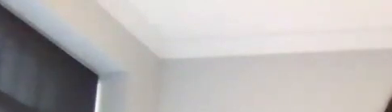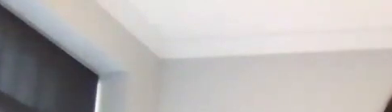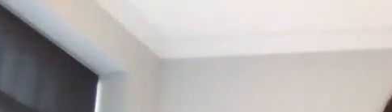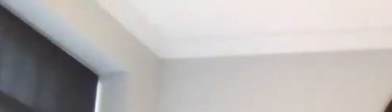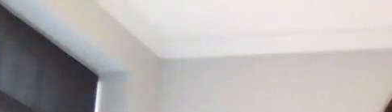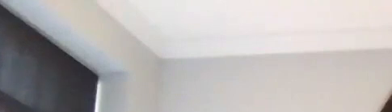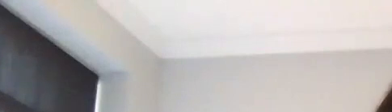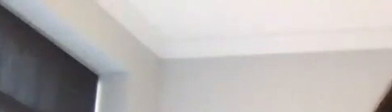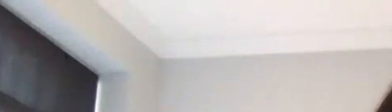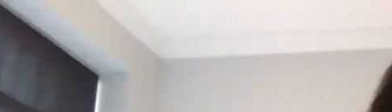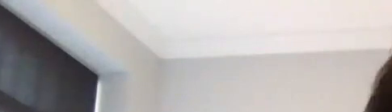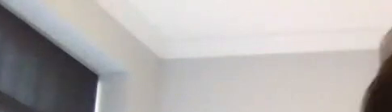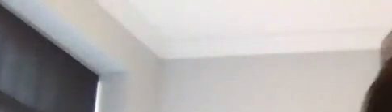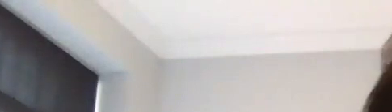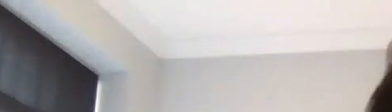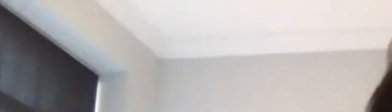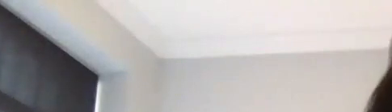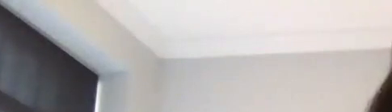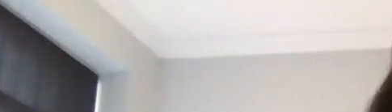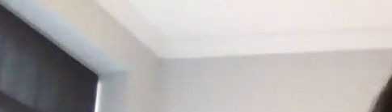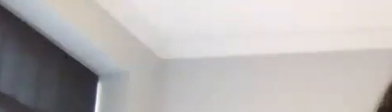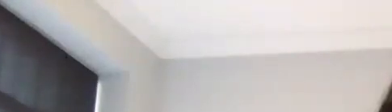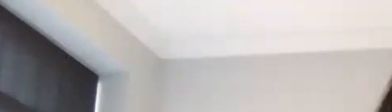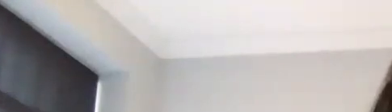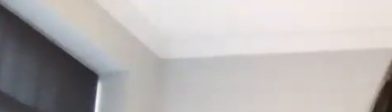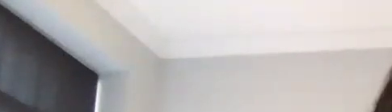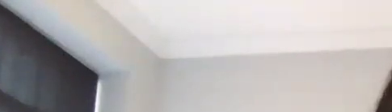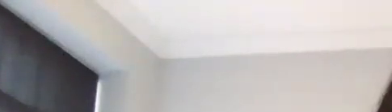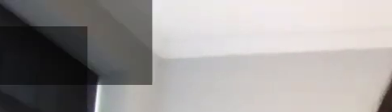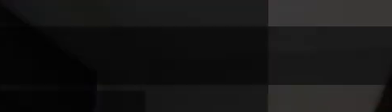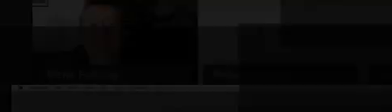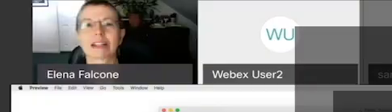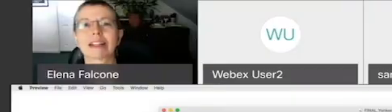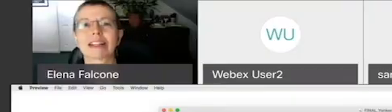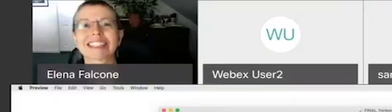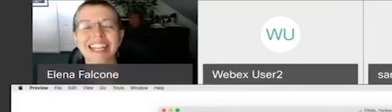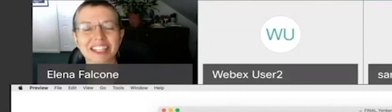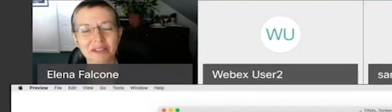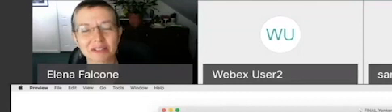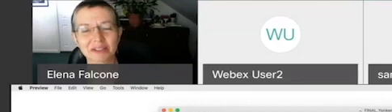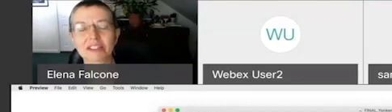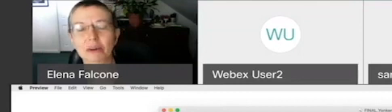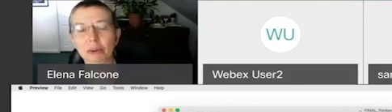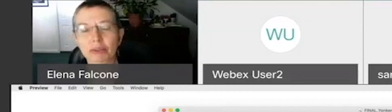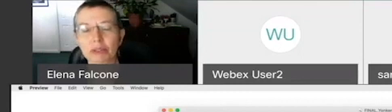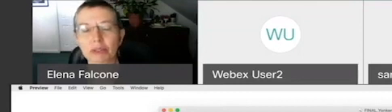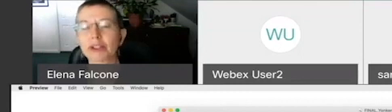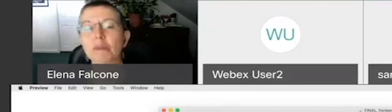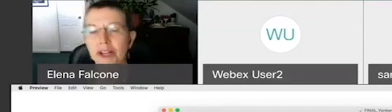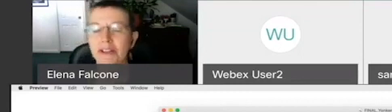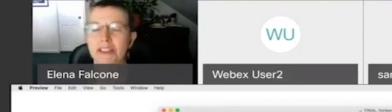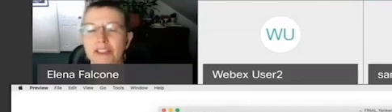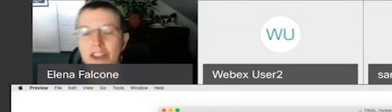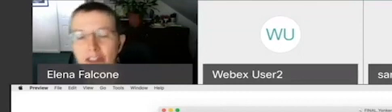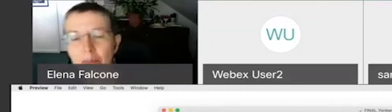914-287-0739. Be safe, and we hope to see you soon. Bye. Thank you. So we figured who better to share